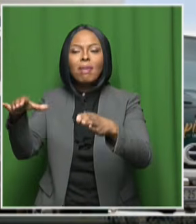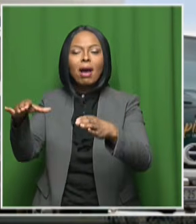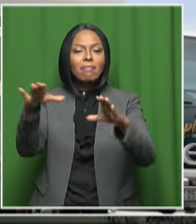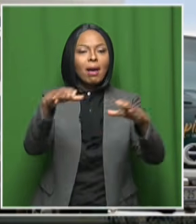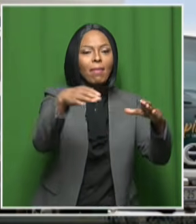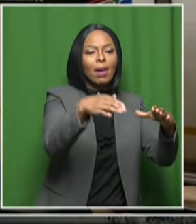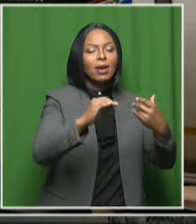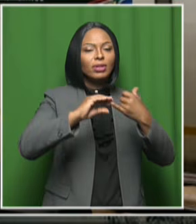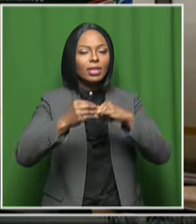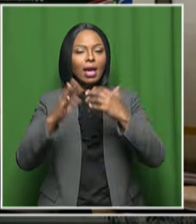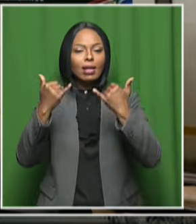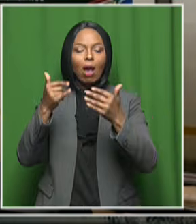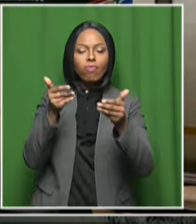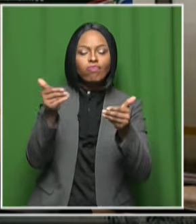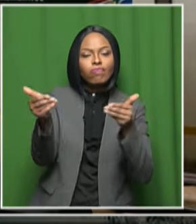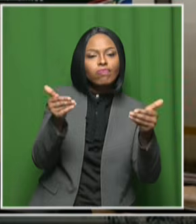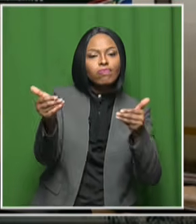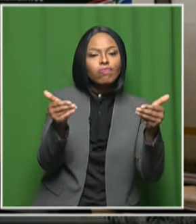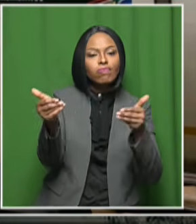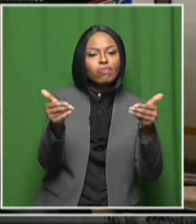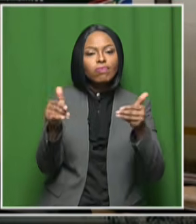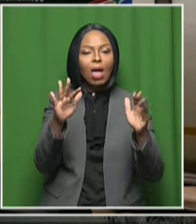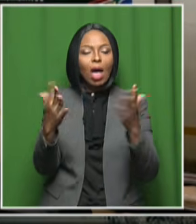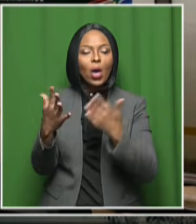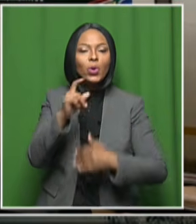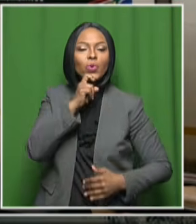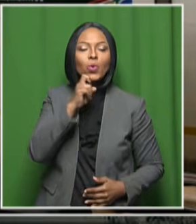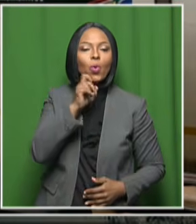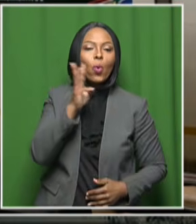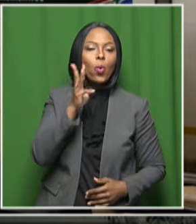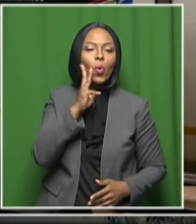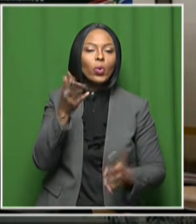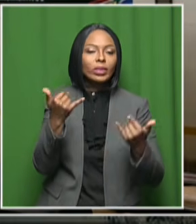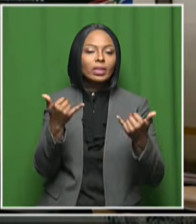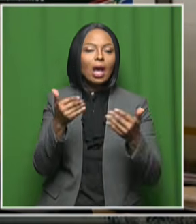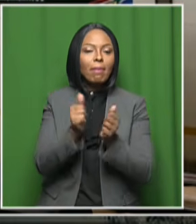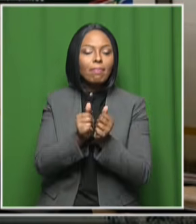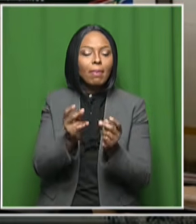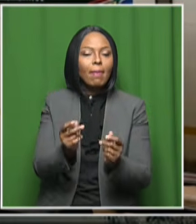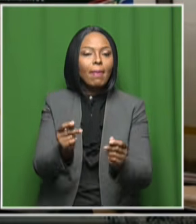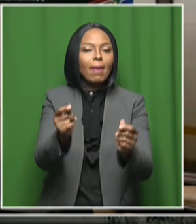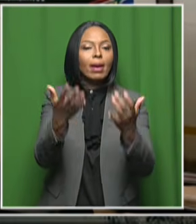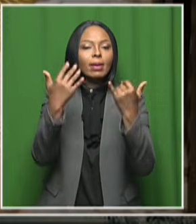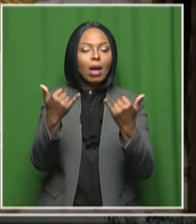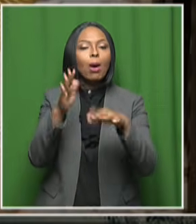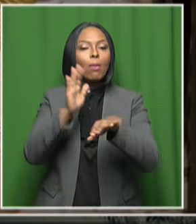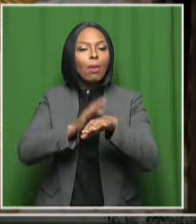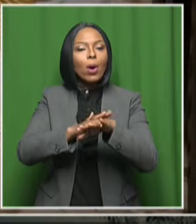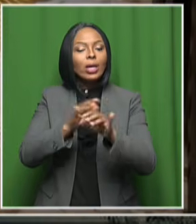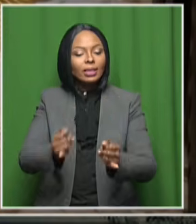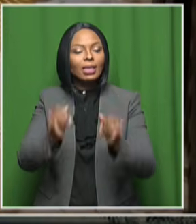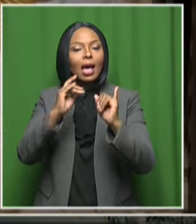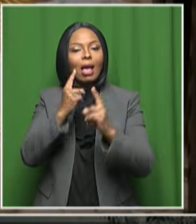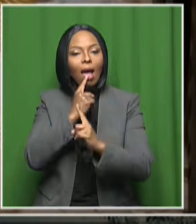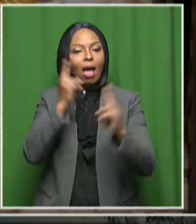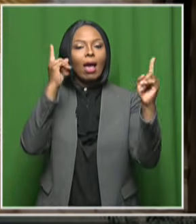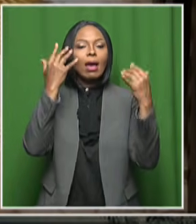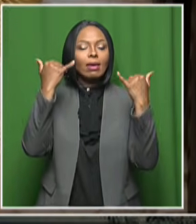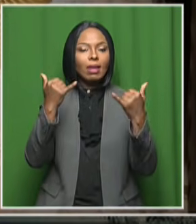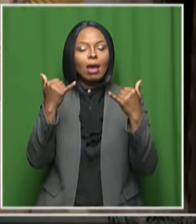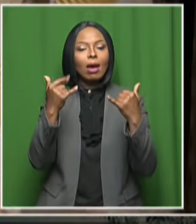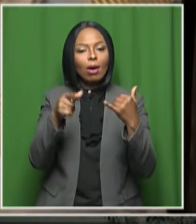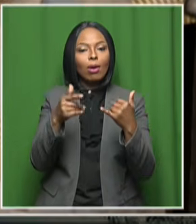in smaller ways in the beginning, and then starting to speed it up and make it more serious before a huge